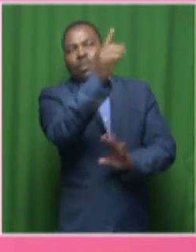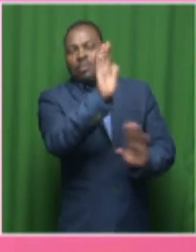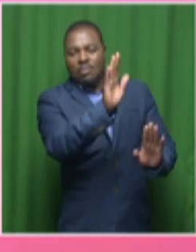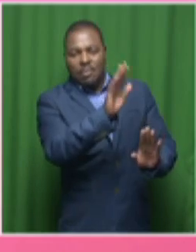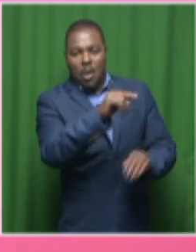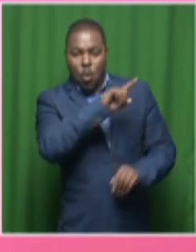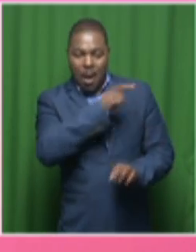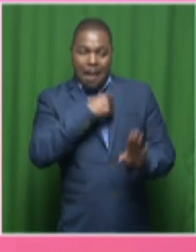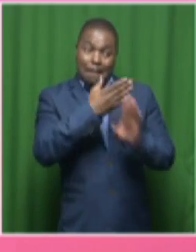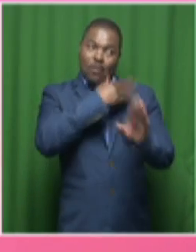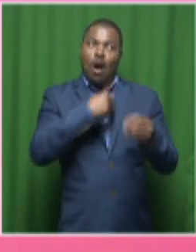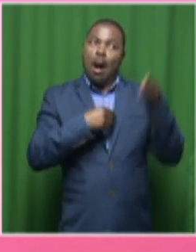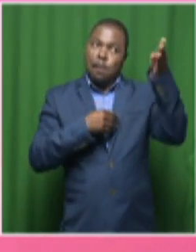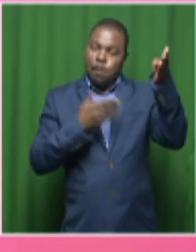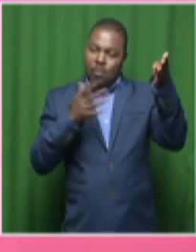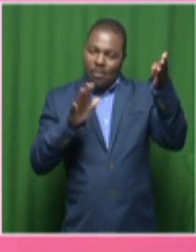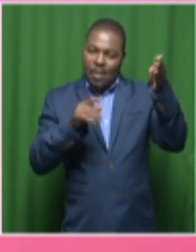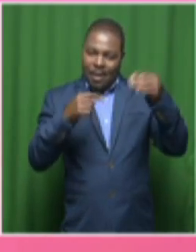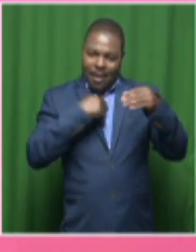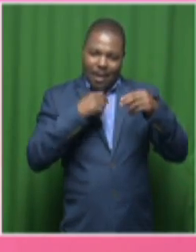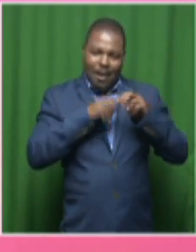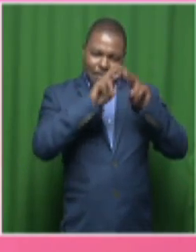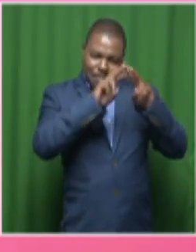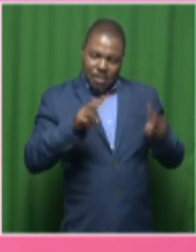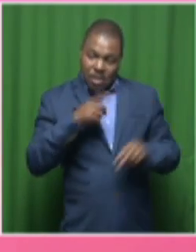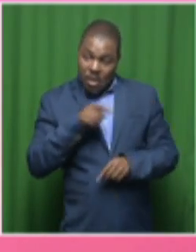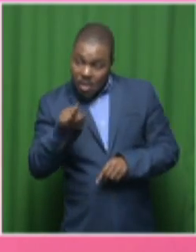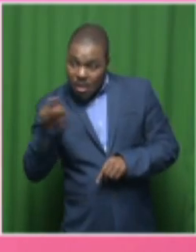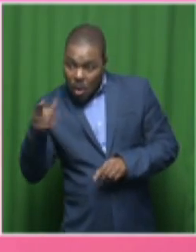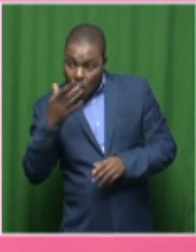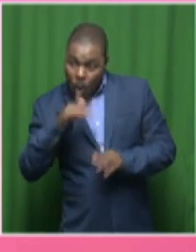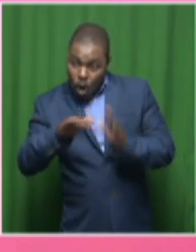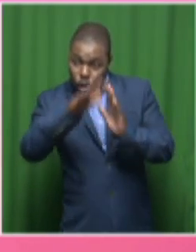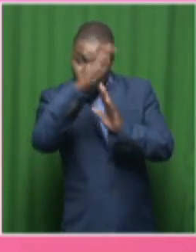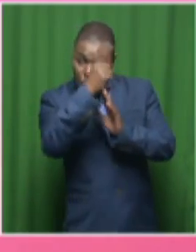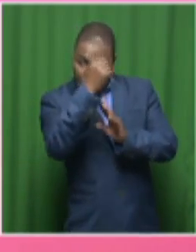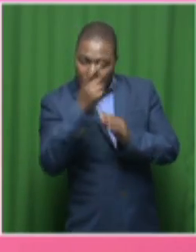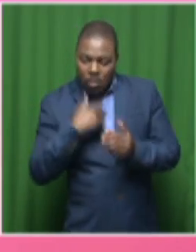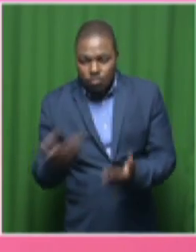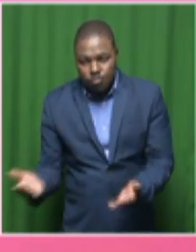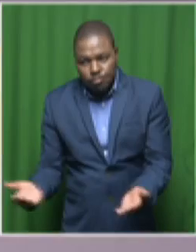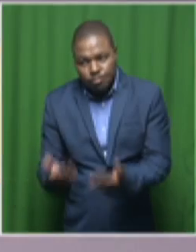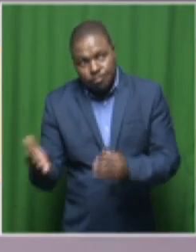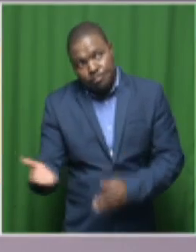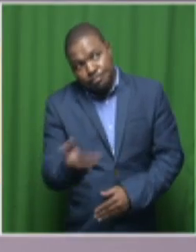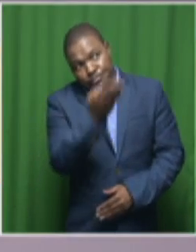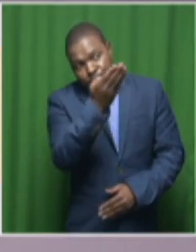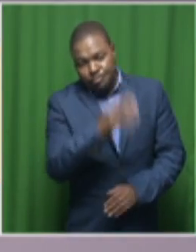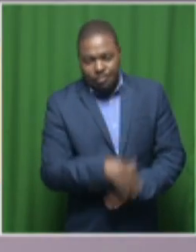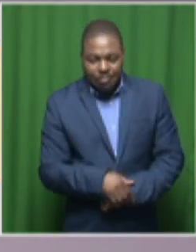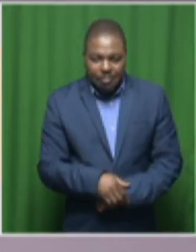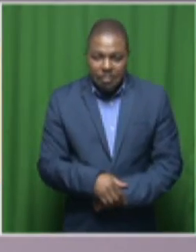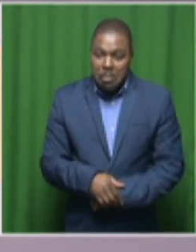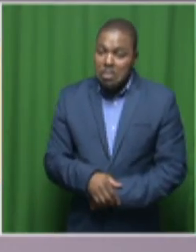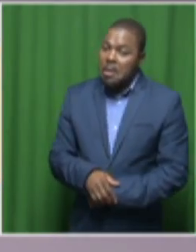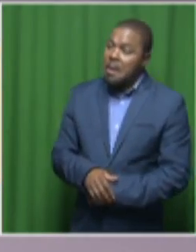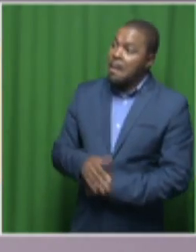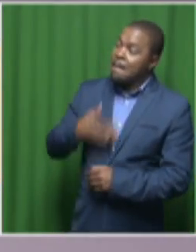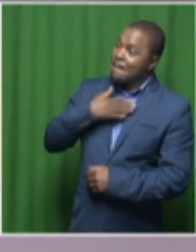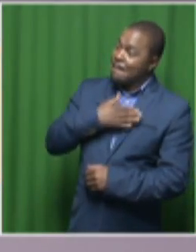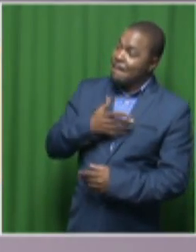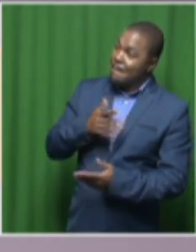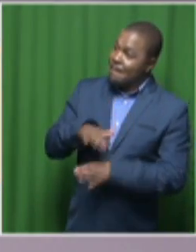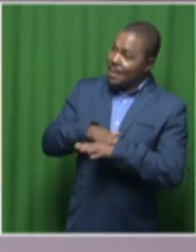being the #1, I have PC and Justin who are pushing #1 right now. Oh, okay. Yes. So basically now you're